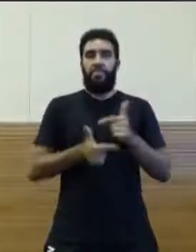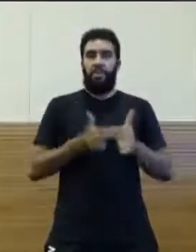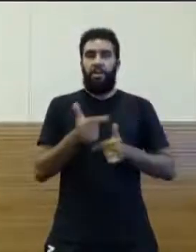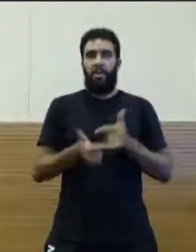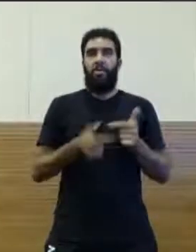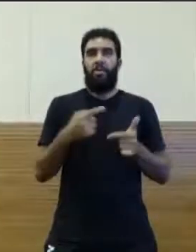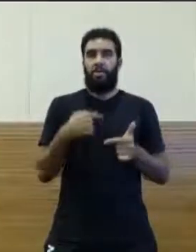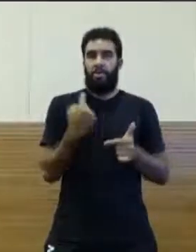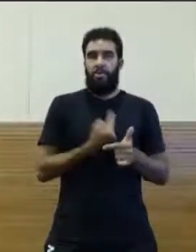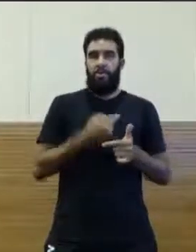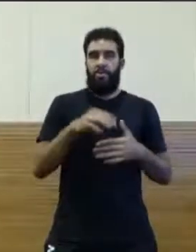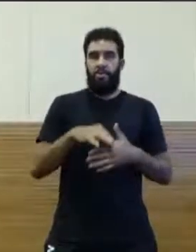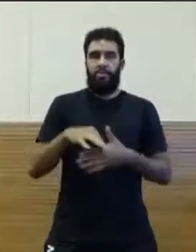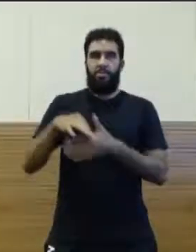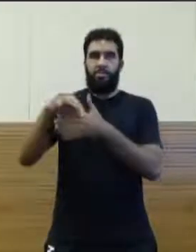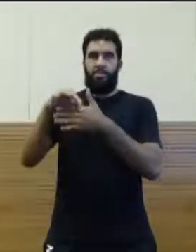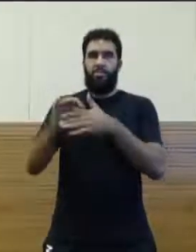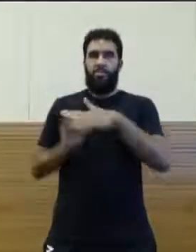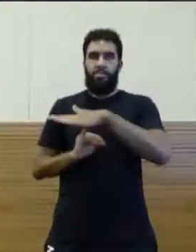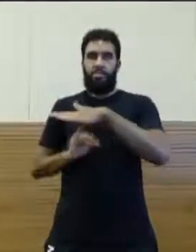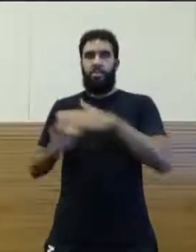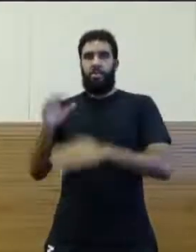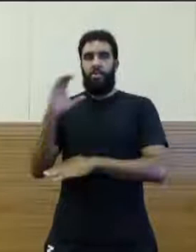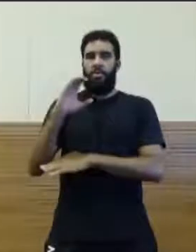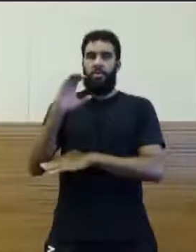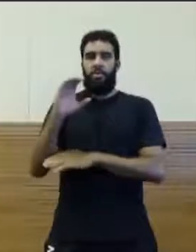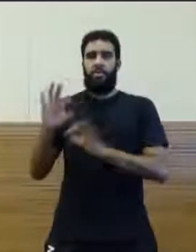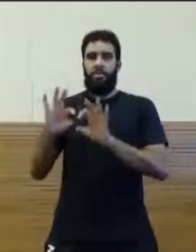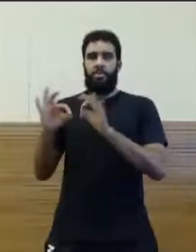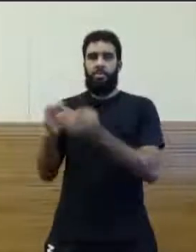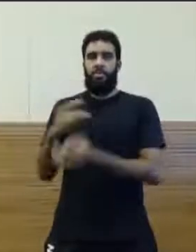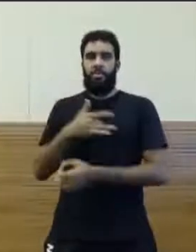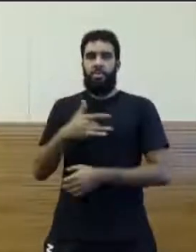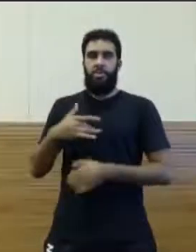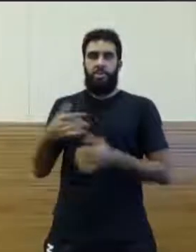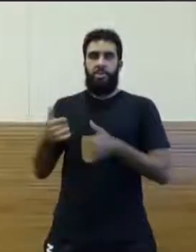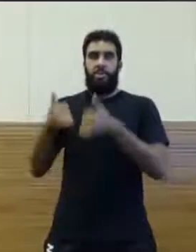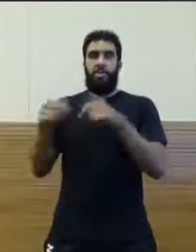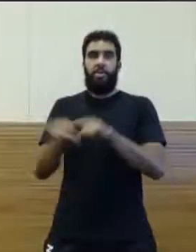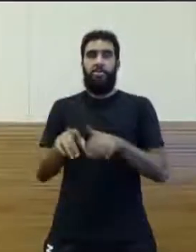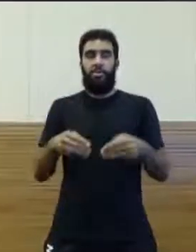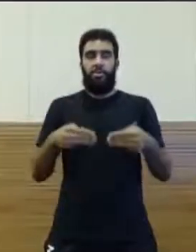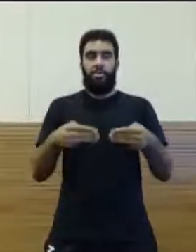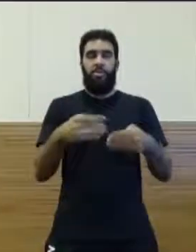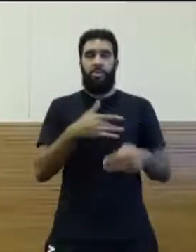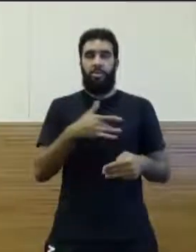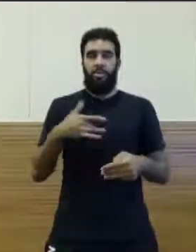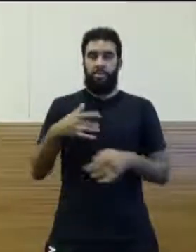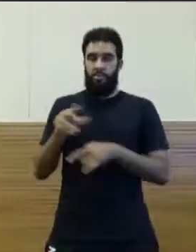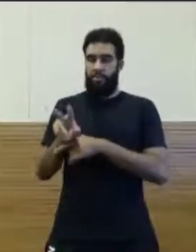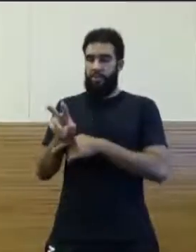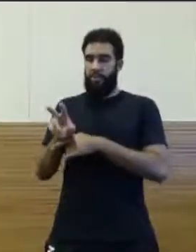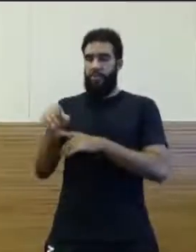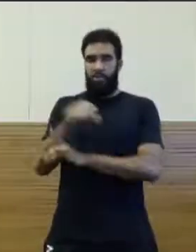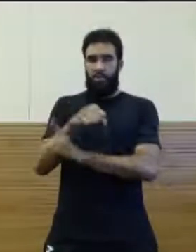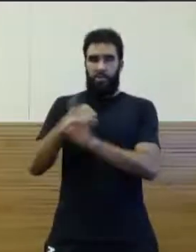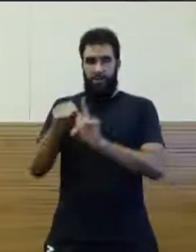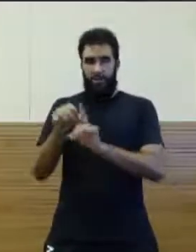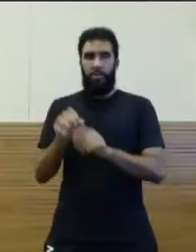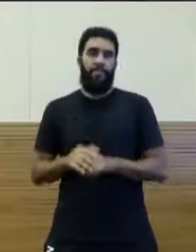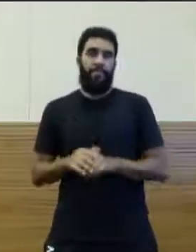food guides. That is one that we've been leading since the beginning, and the Ministry of Health and Social